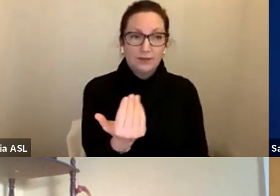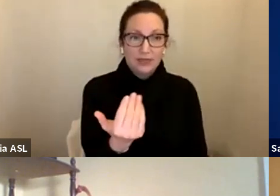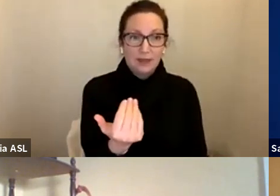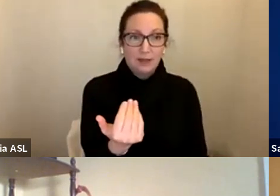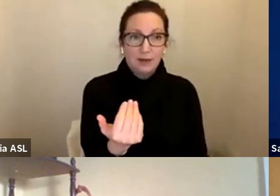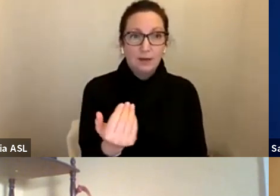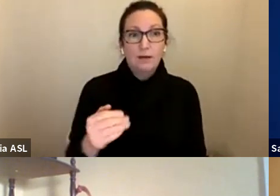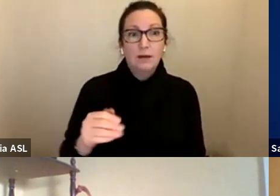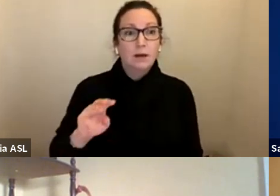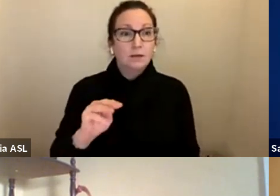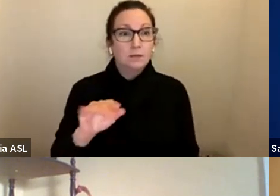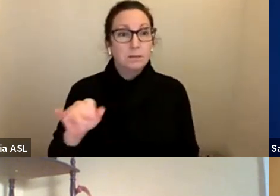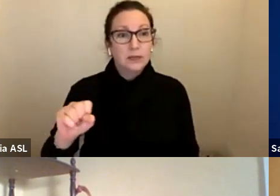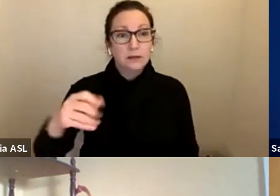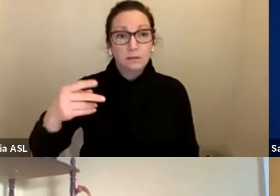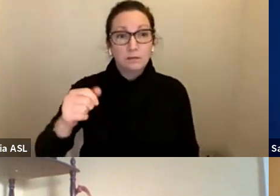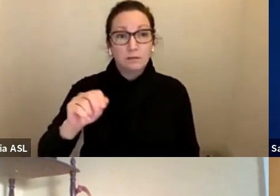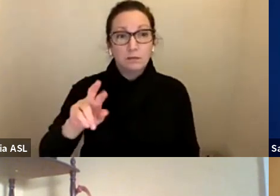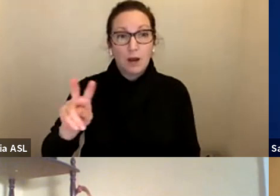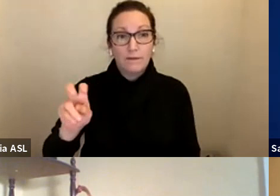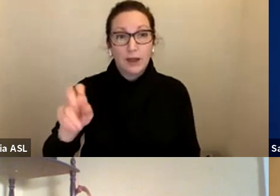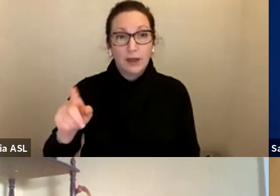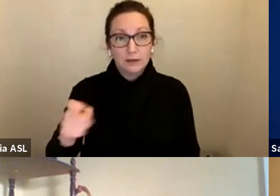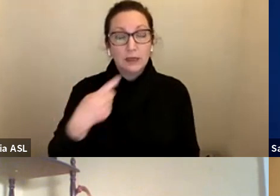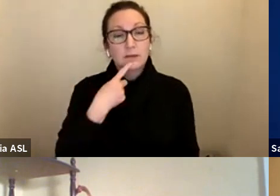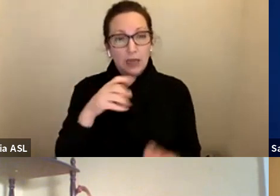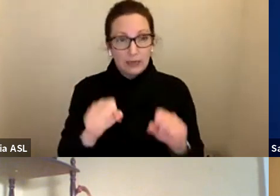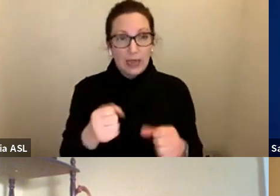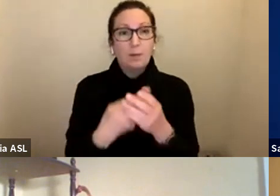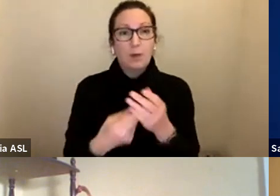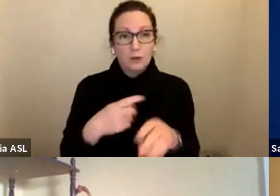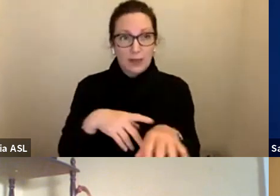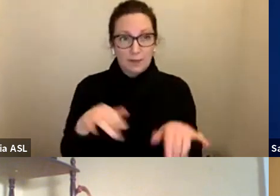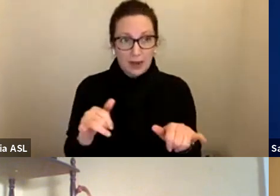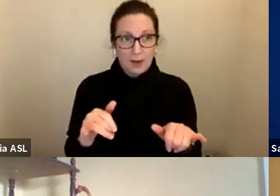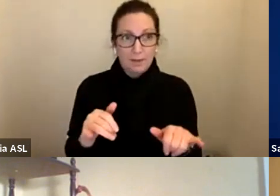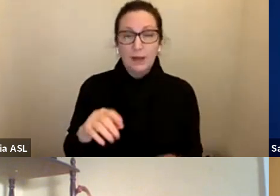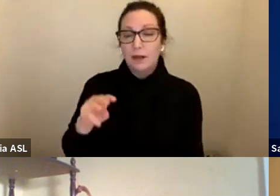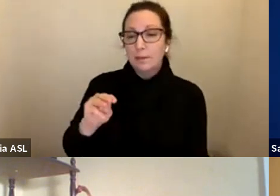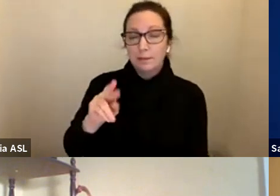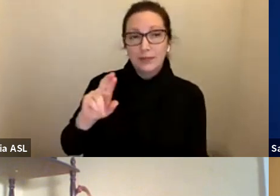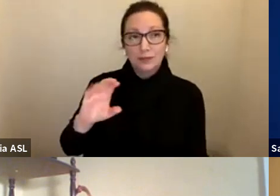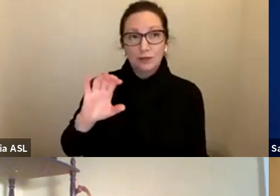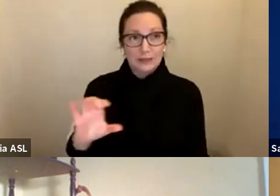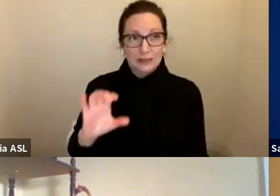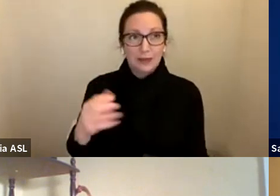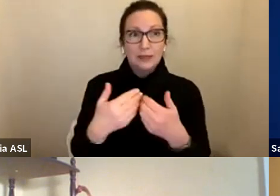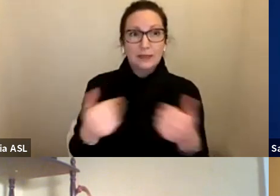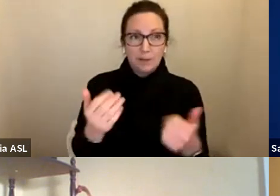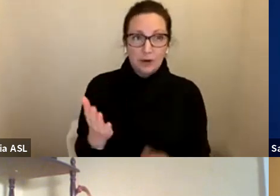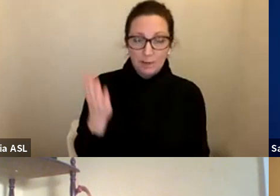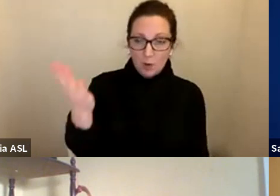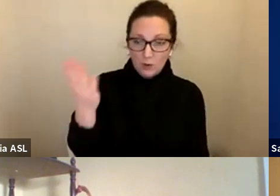same time. Okay. Then I will call for a separate motion for the minutes of the